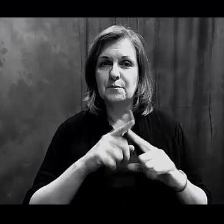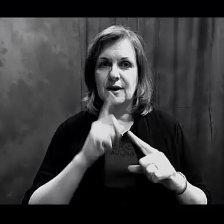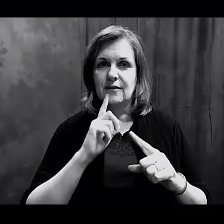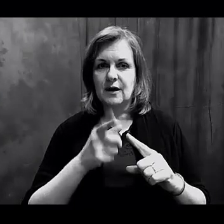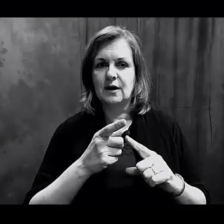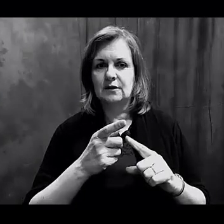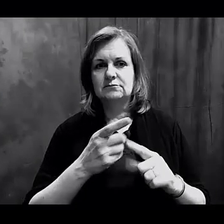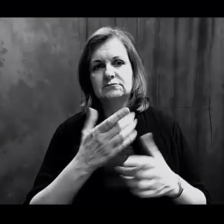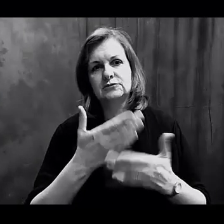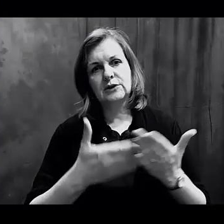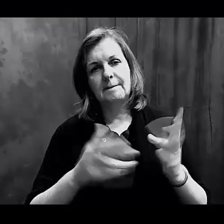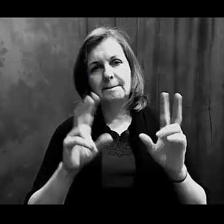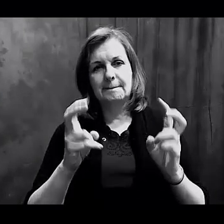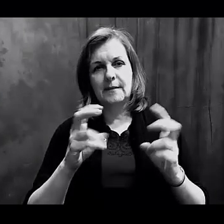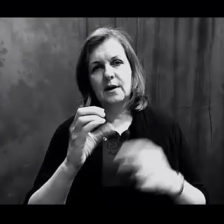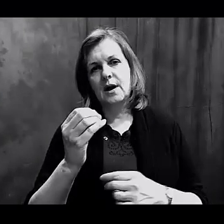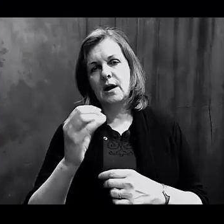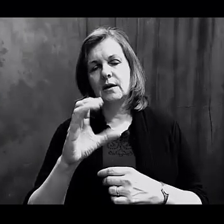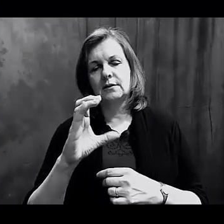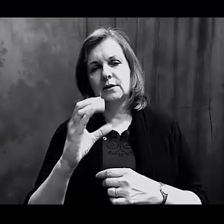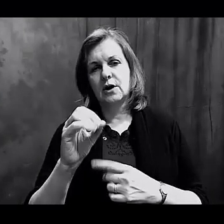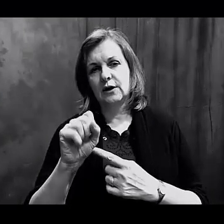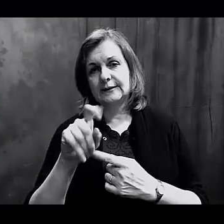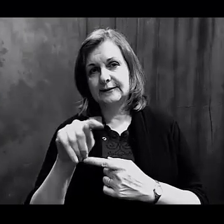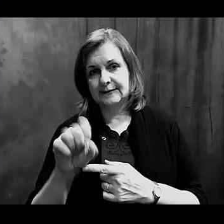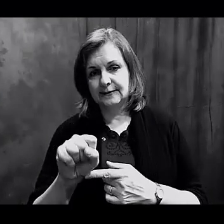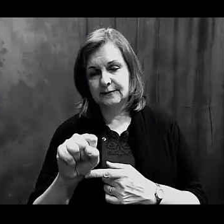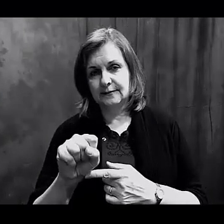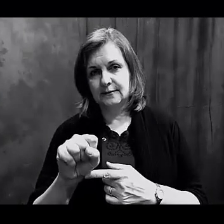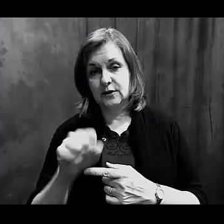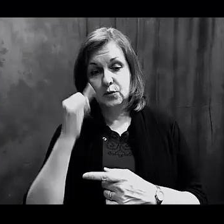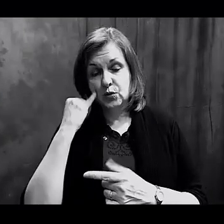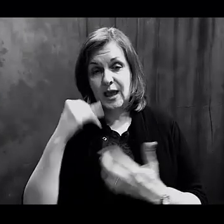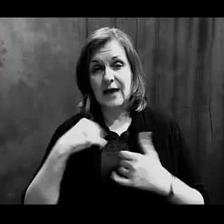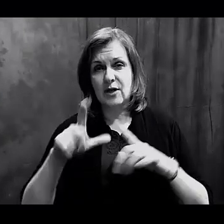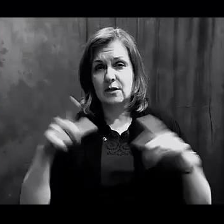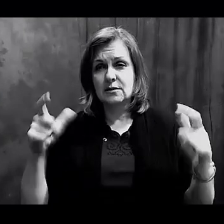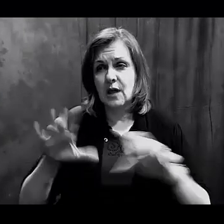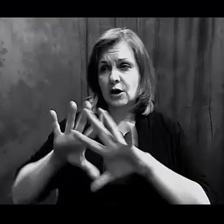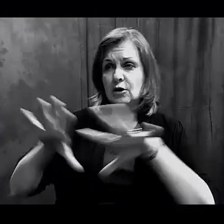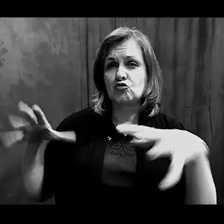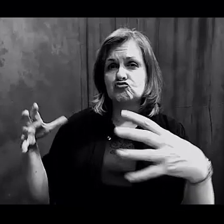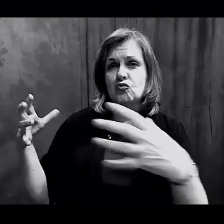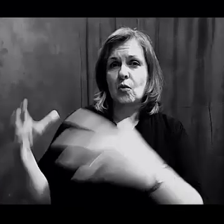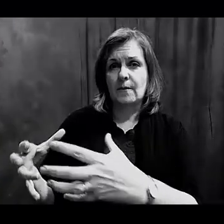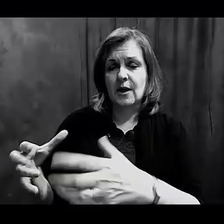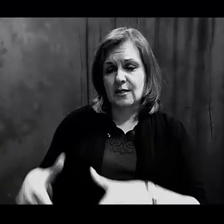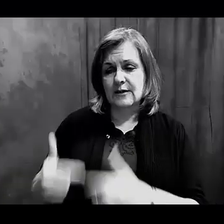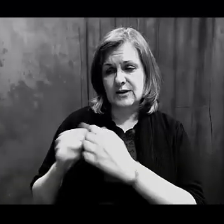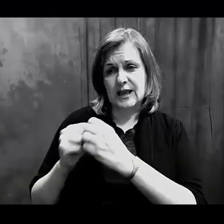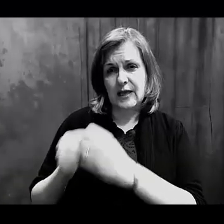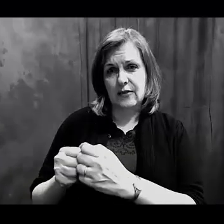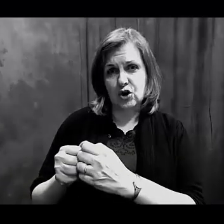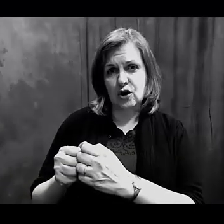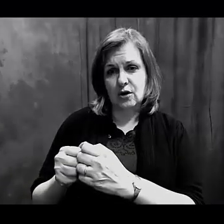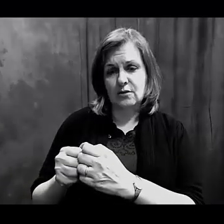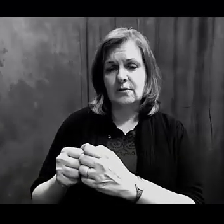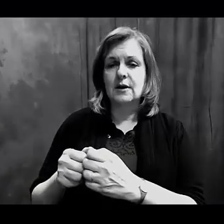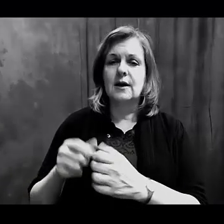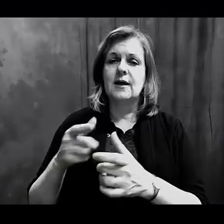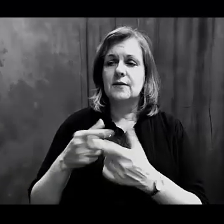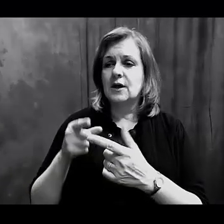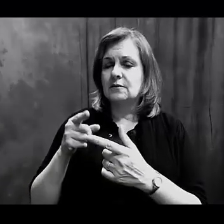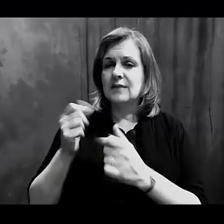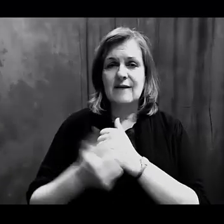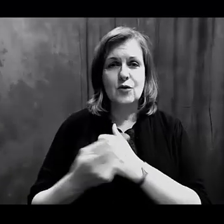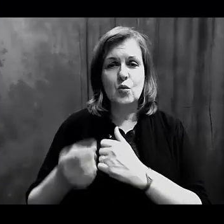but there are costs to that, right? If you're living as a large population group, you're exposed to all